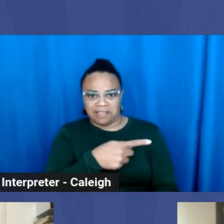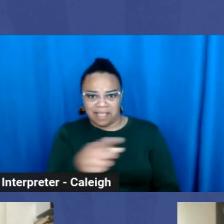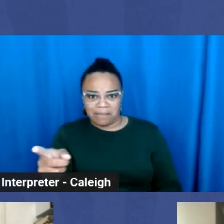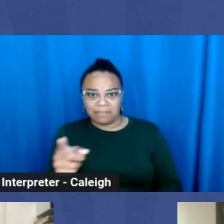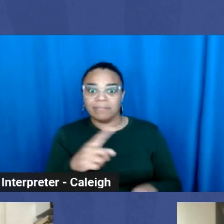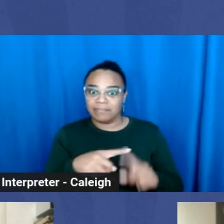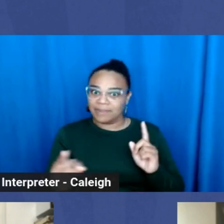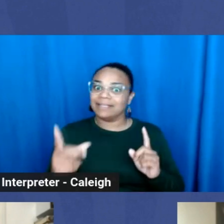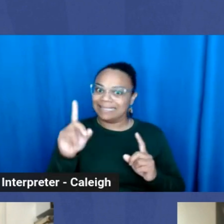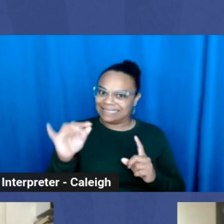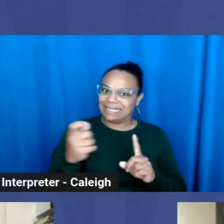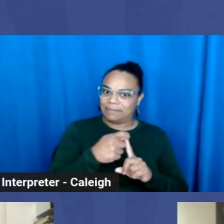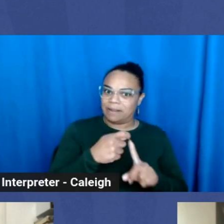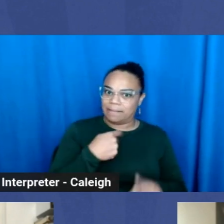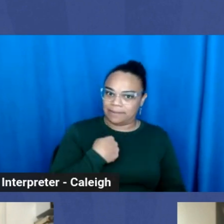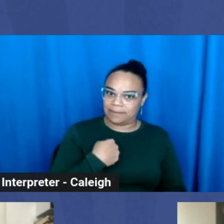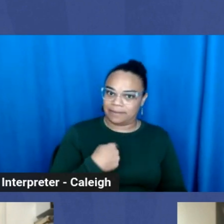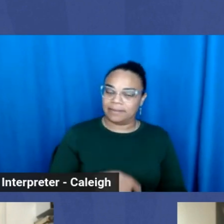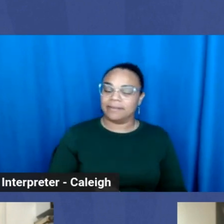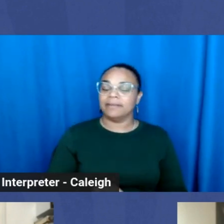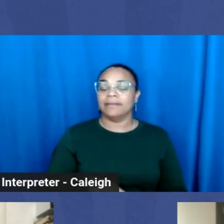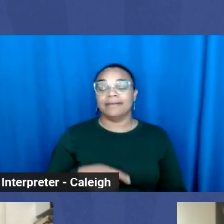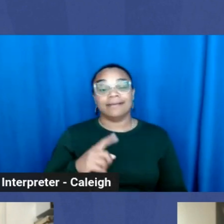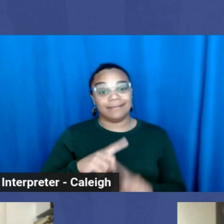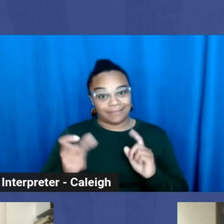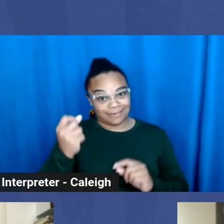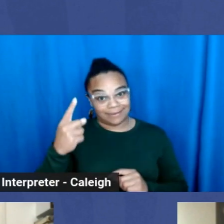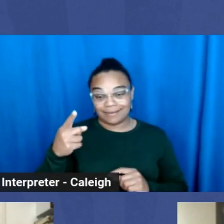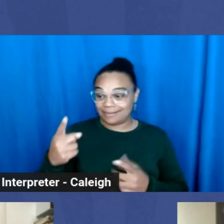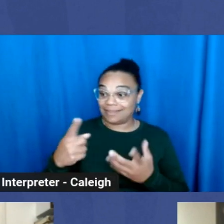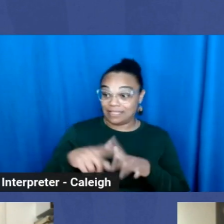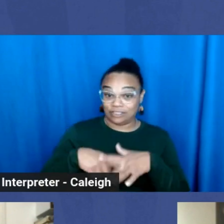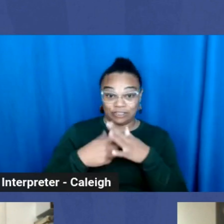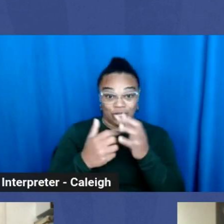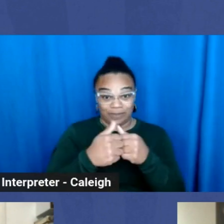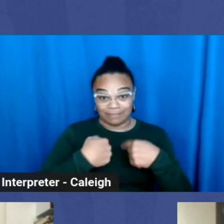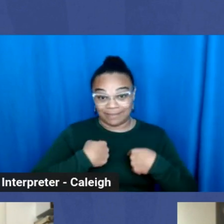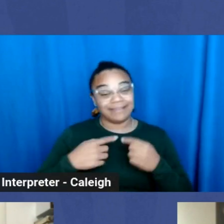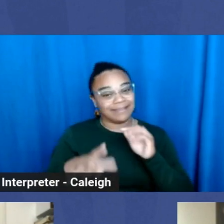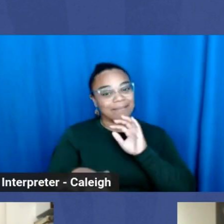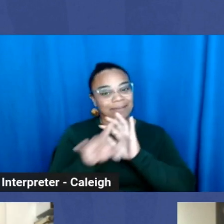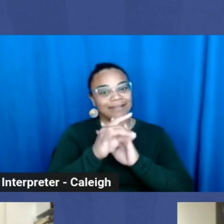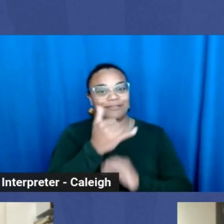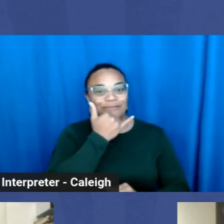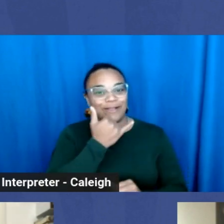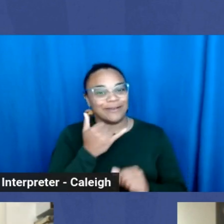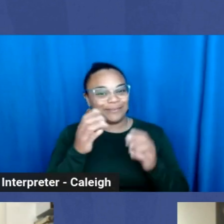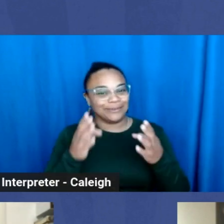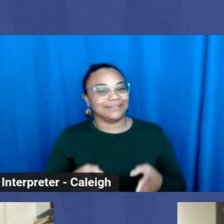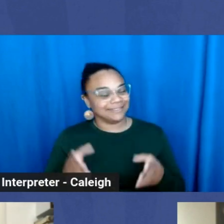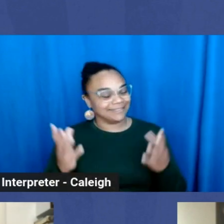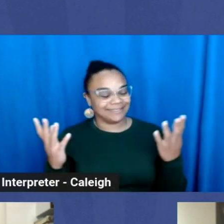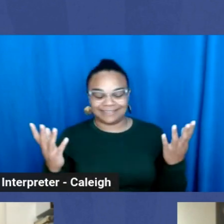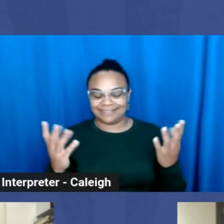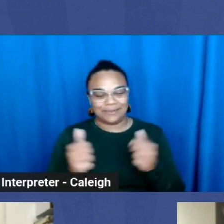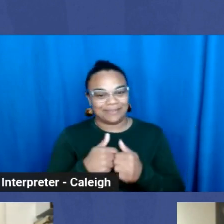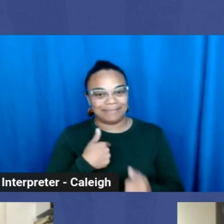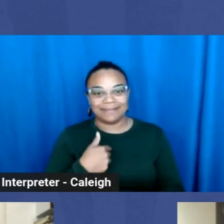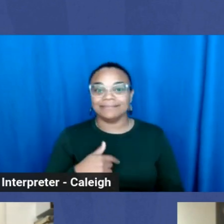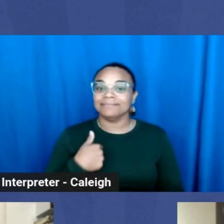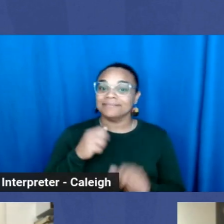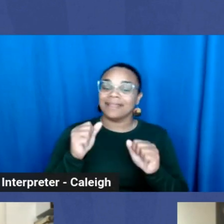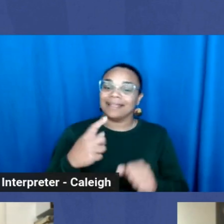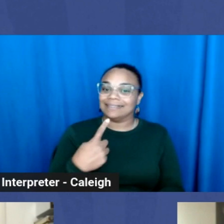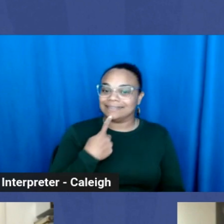out. But they picked the wrong one when they chose to pick on me. So all I can say